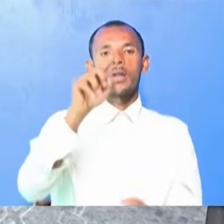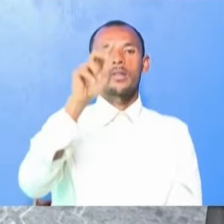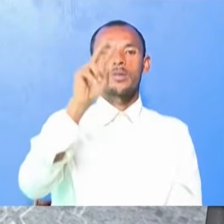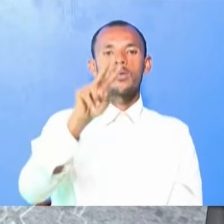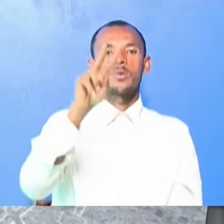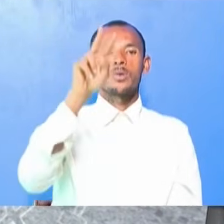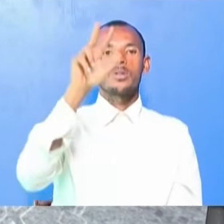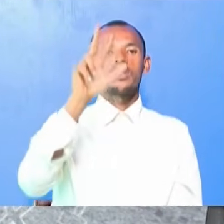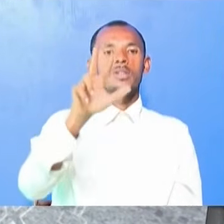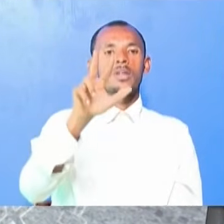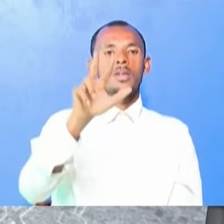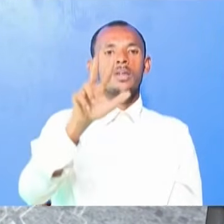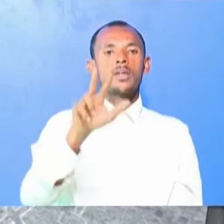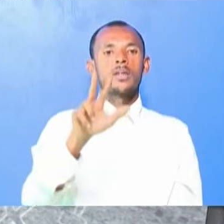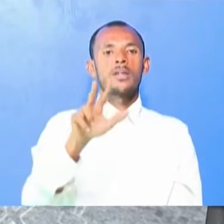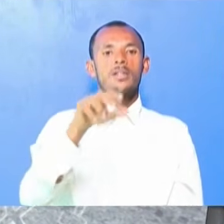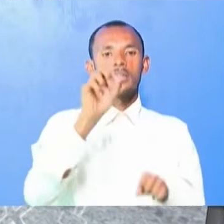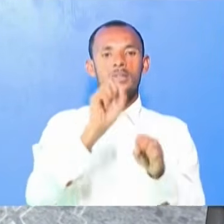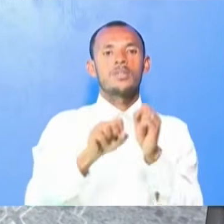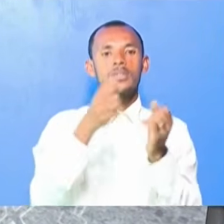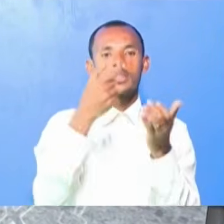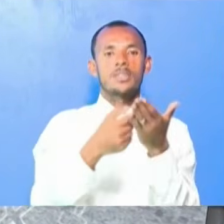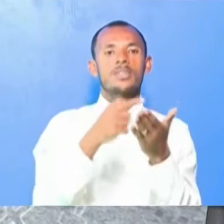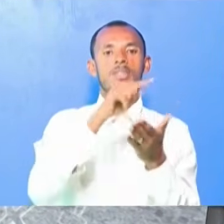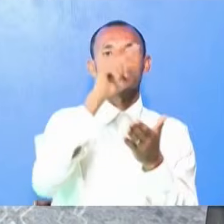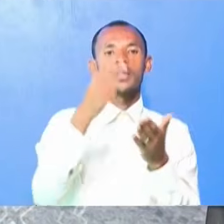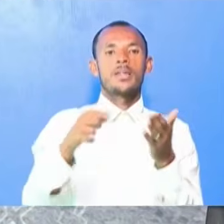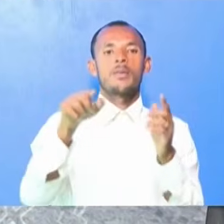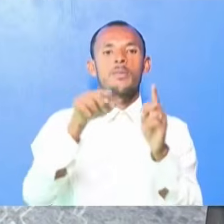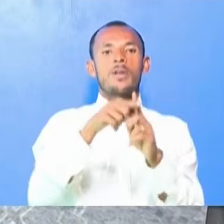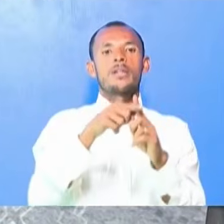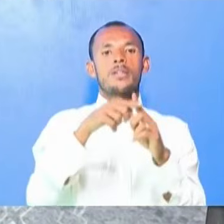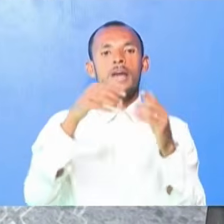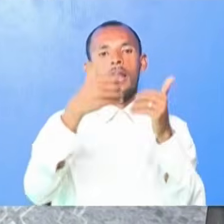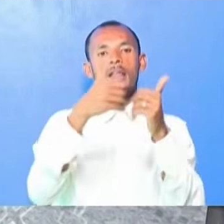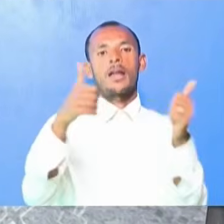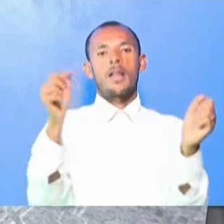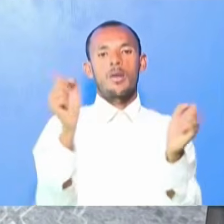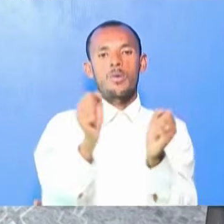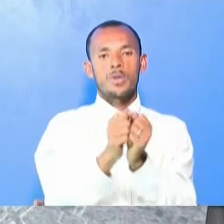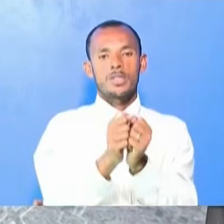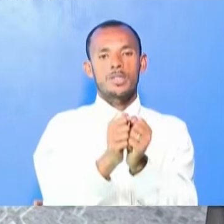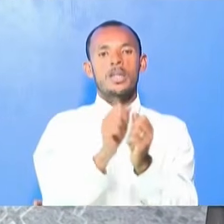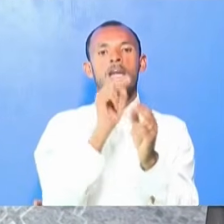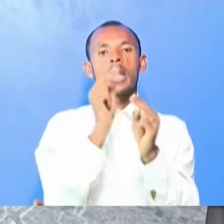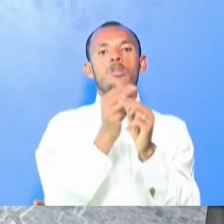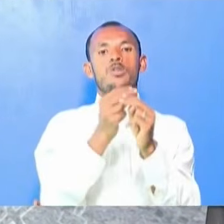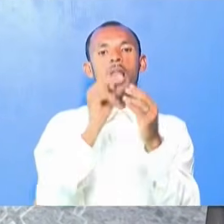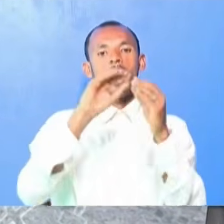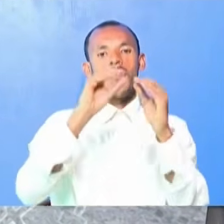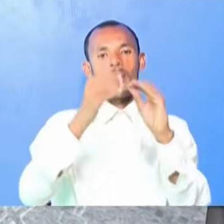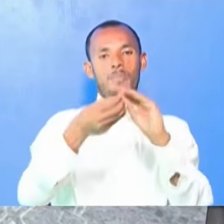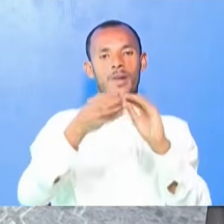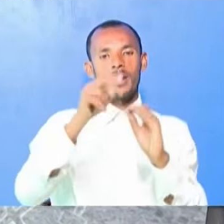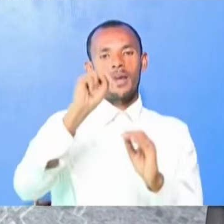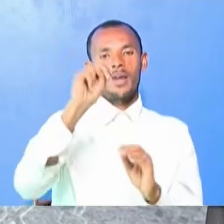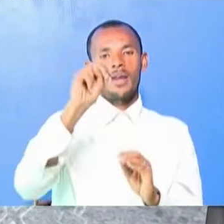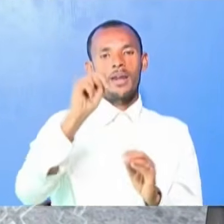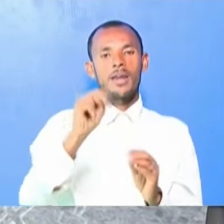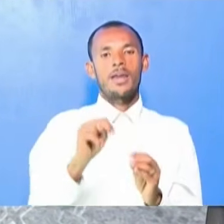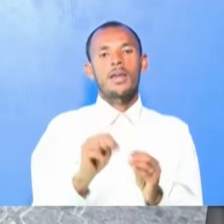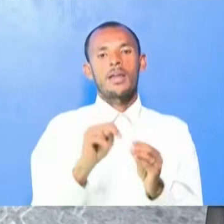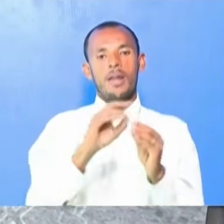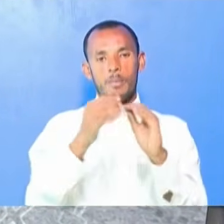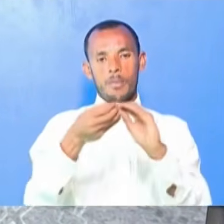2, 3. So this z plus is identical with natural number. Therefore